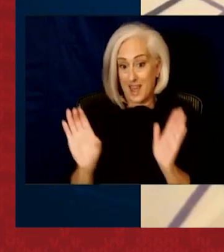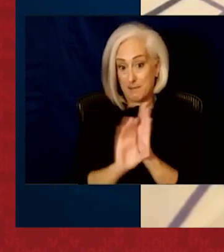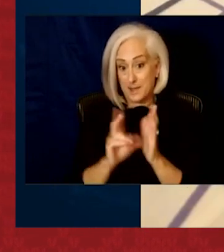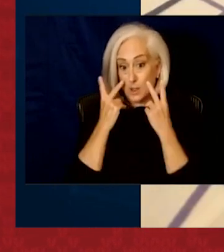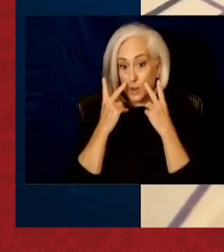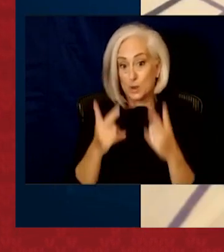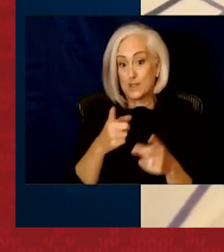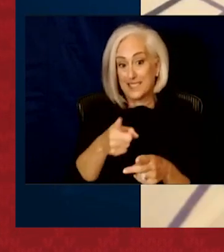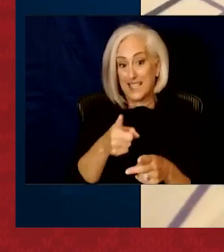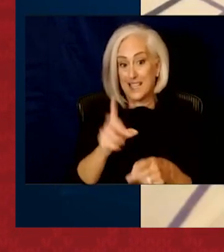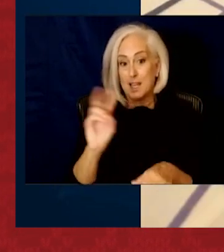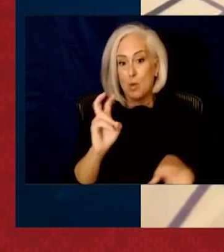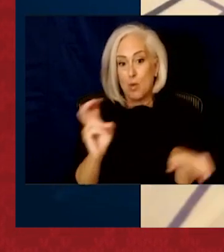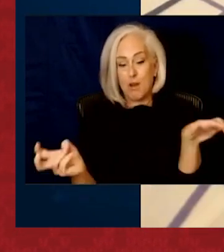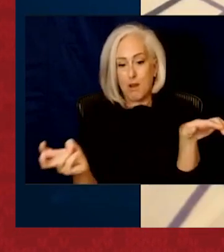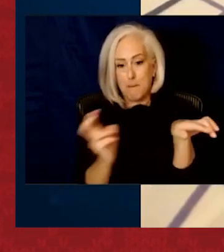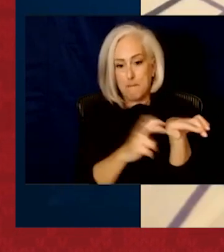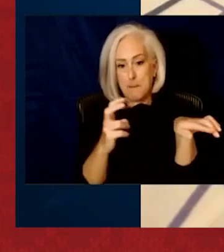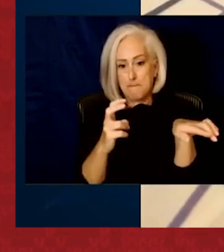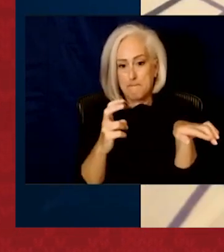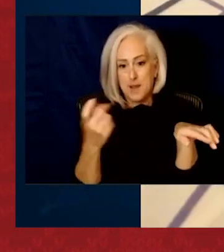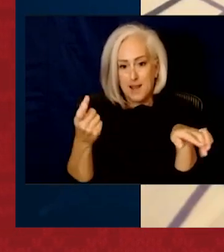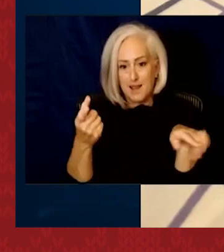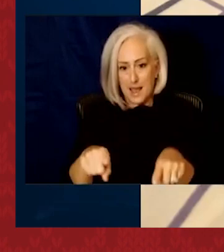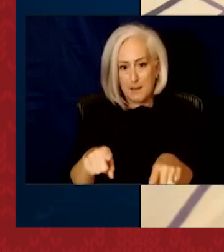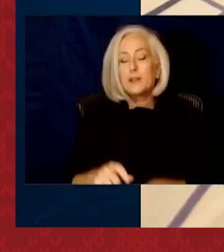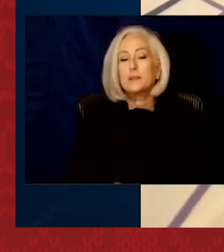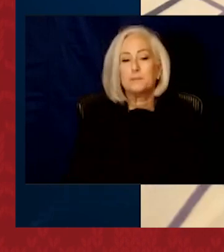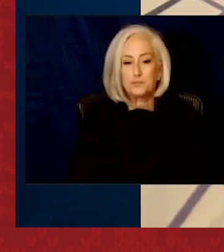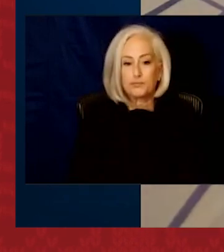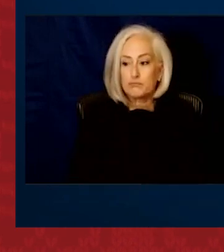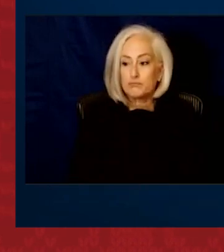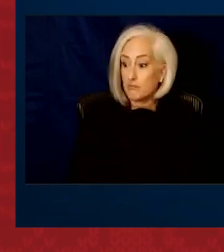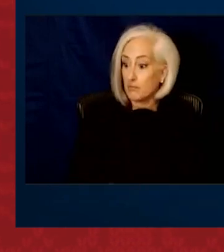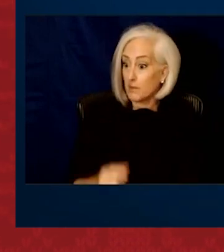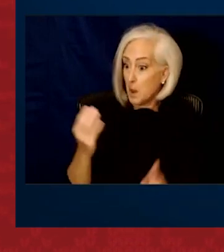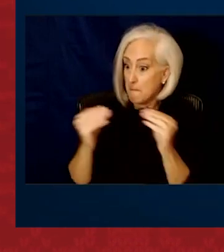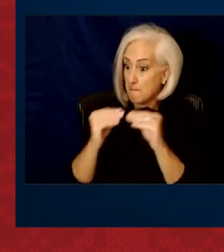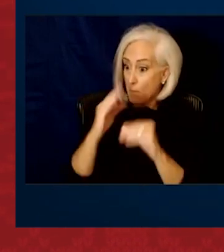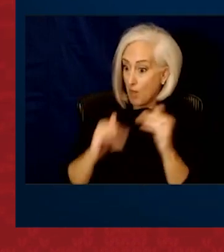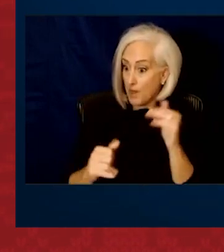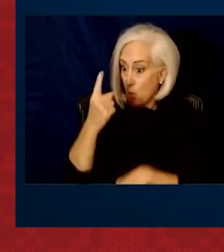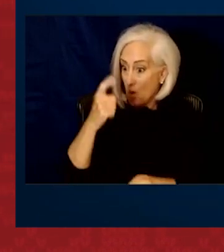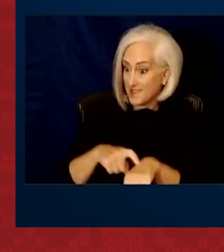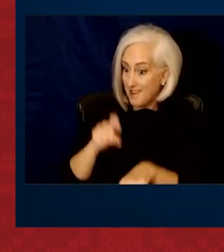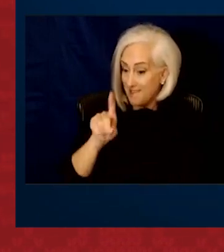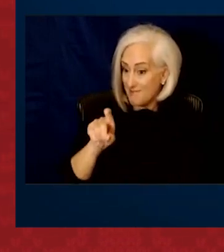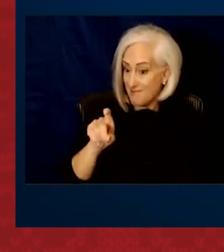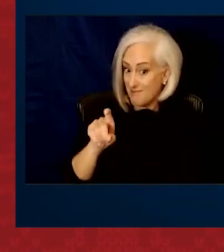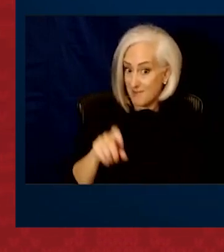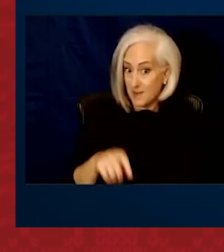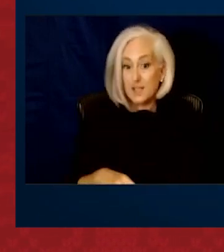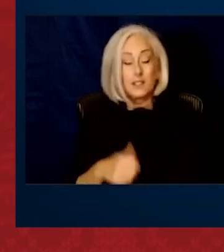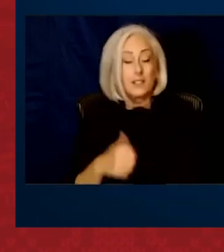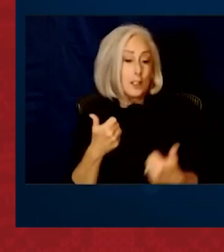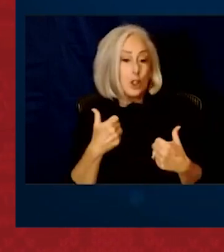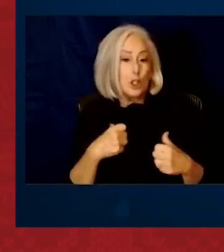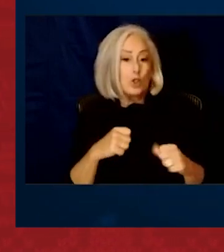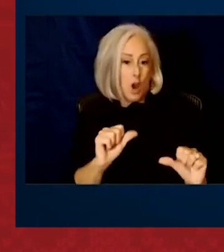the initial bite. Okay. Did he bite you more than once? He actually attempted